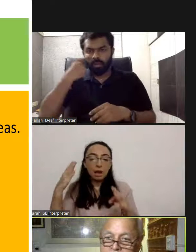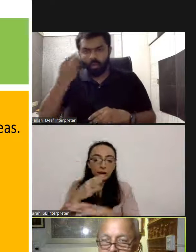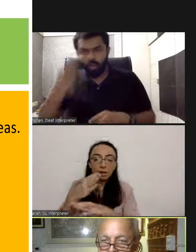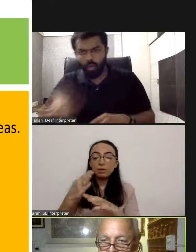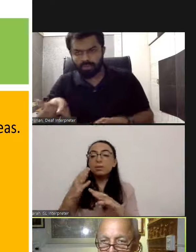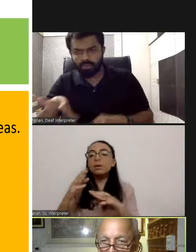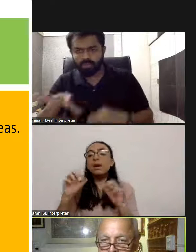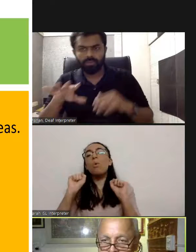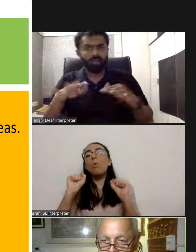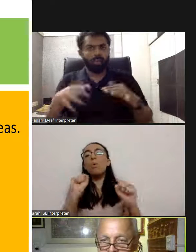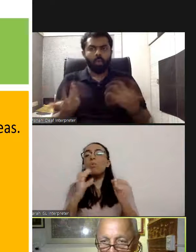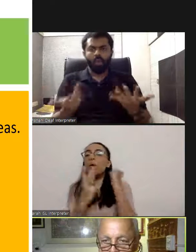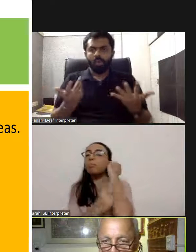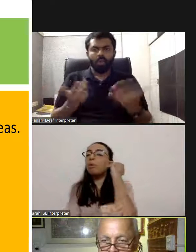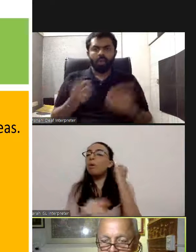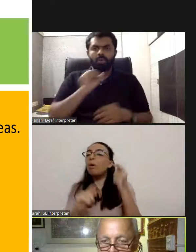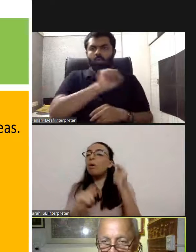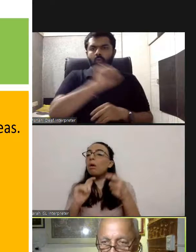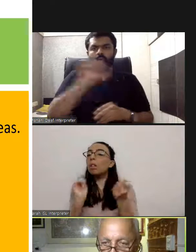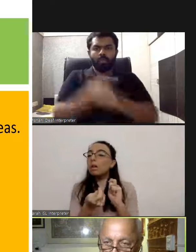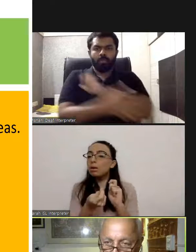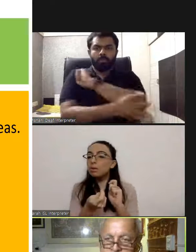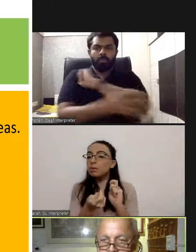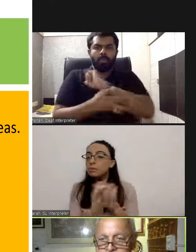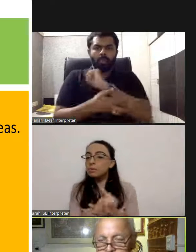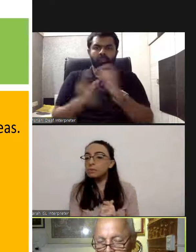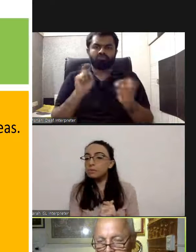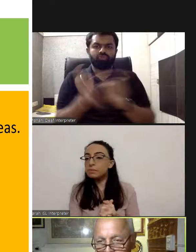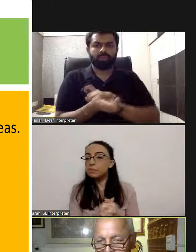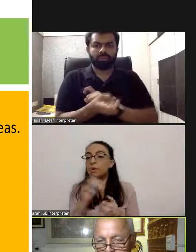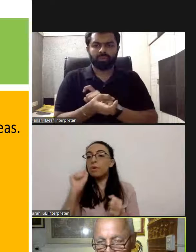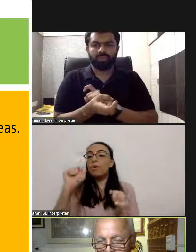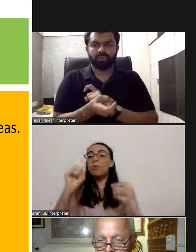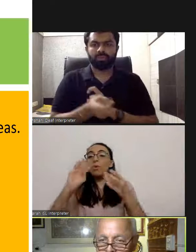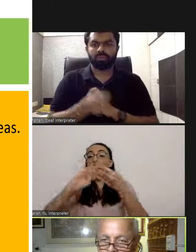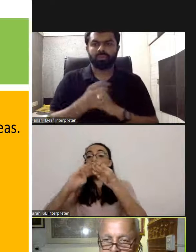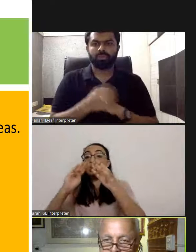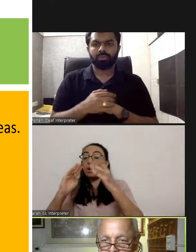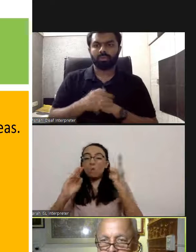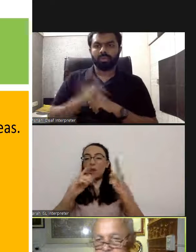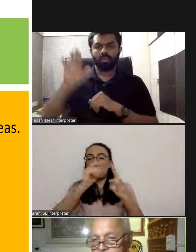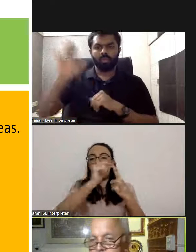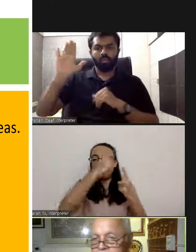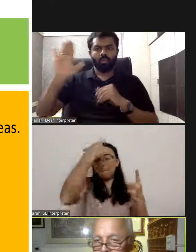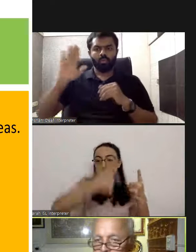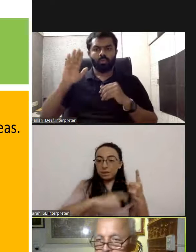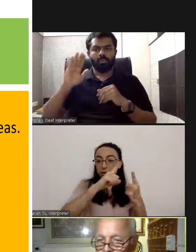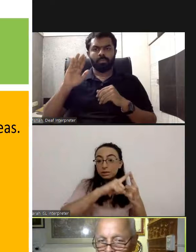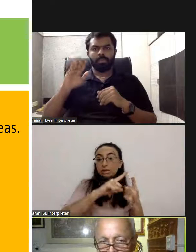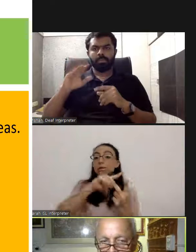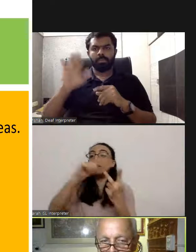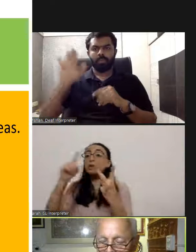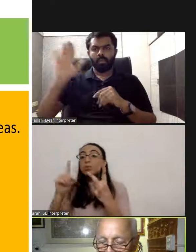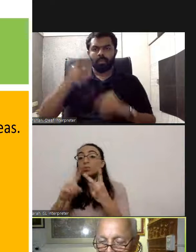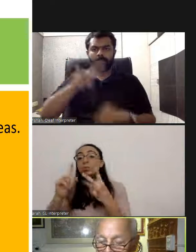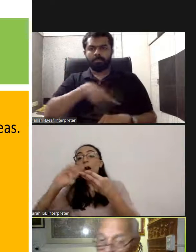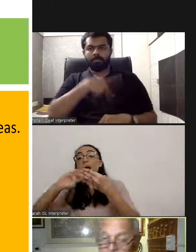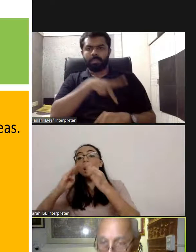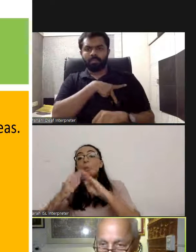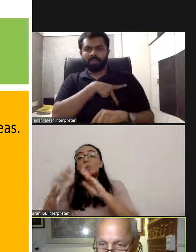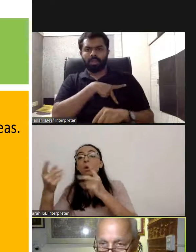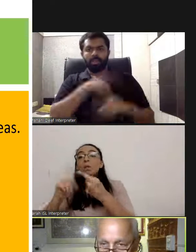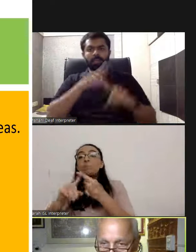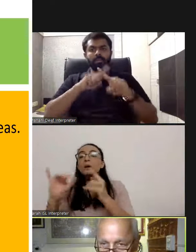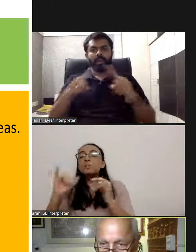Covariate shocks are the shocks that a community suffers because of, say, a